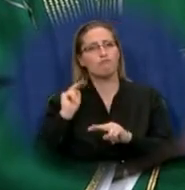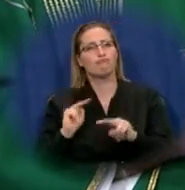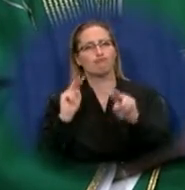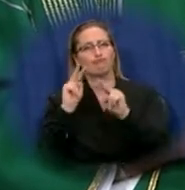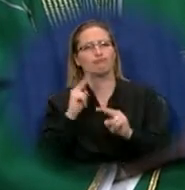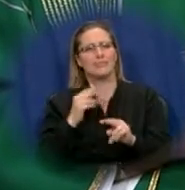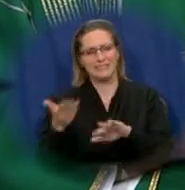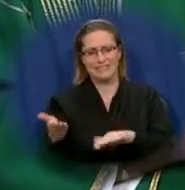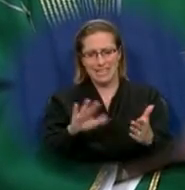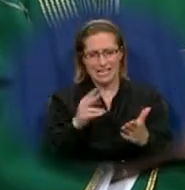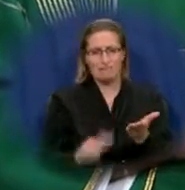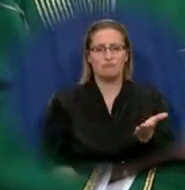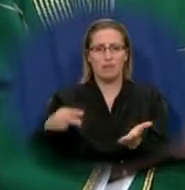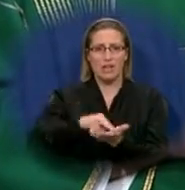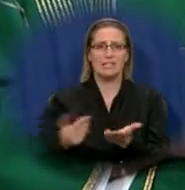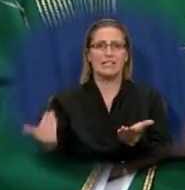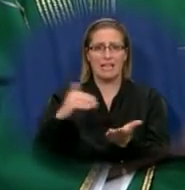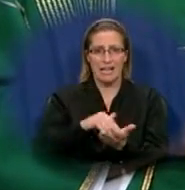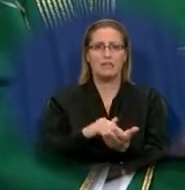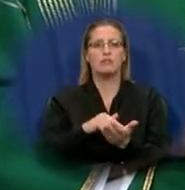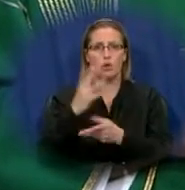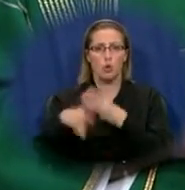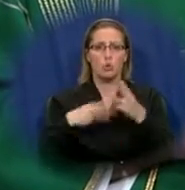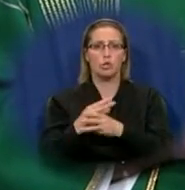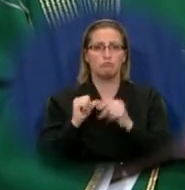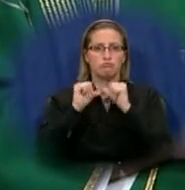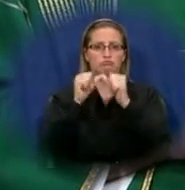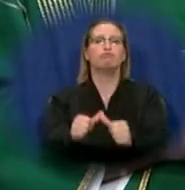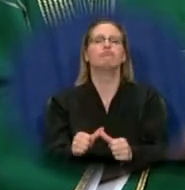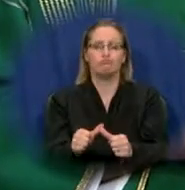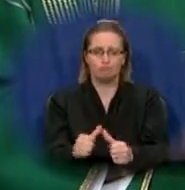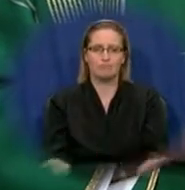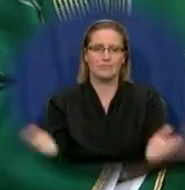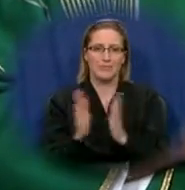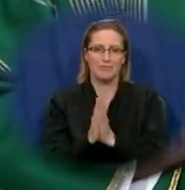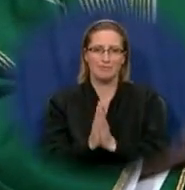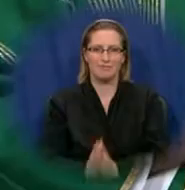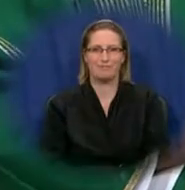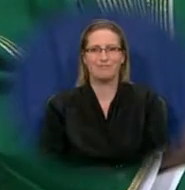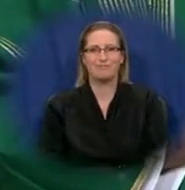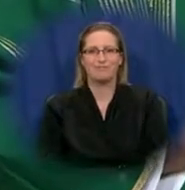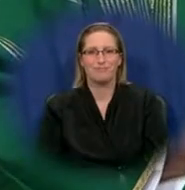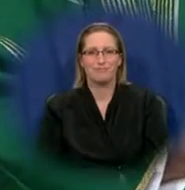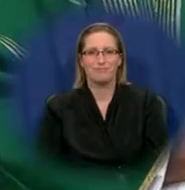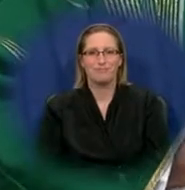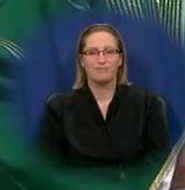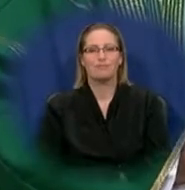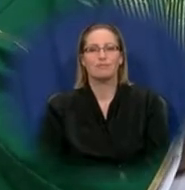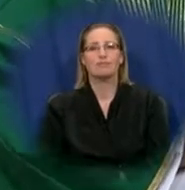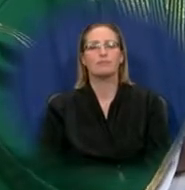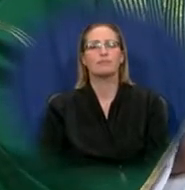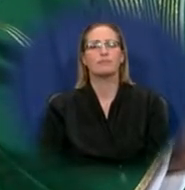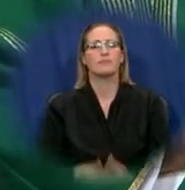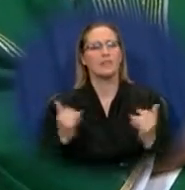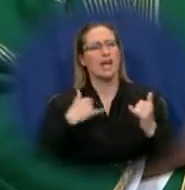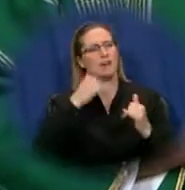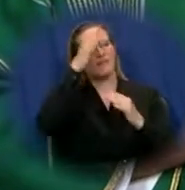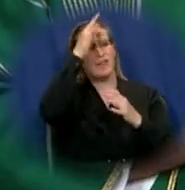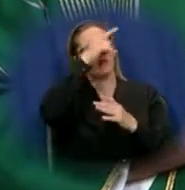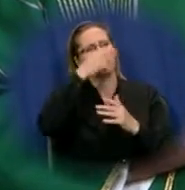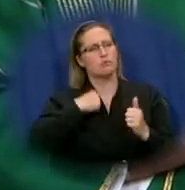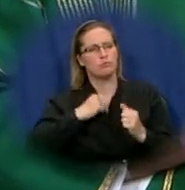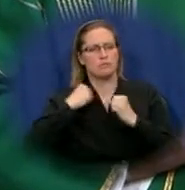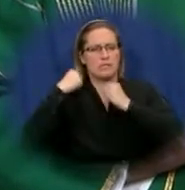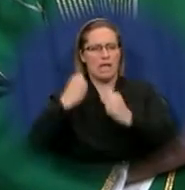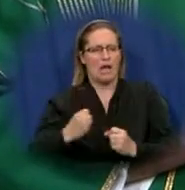to the resurrection of the dead and the life of the world to come. Amen. Heavenly Father, confident of your loving care for us